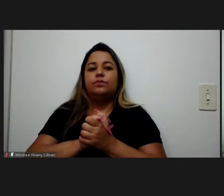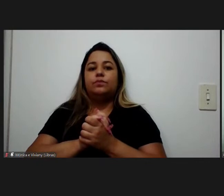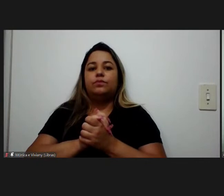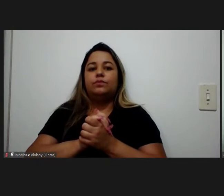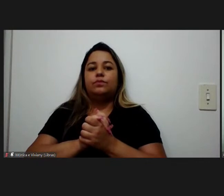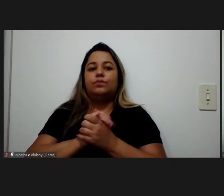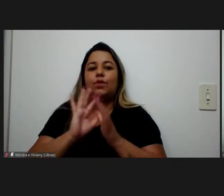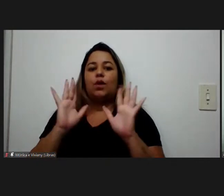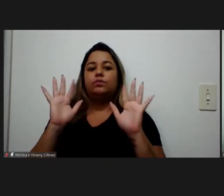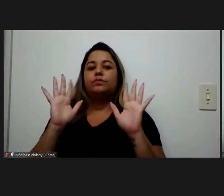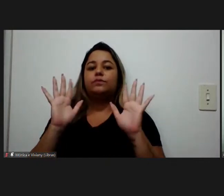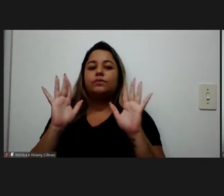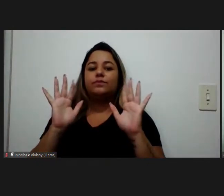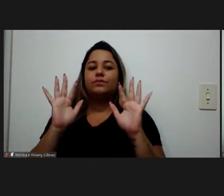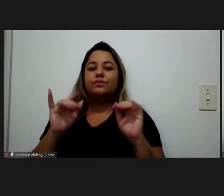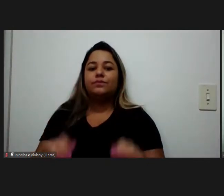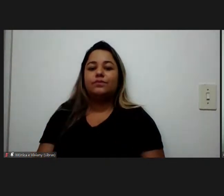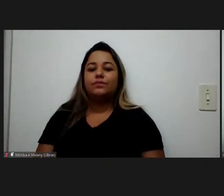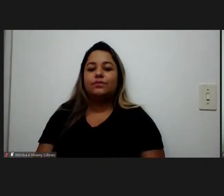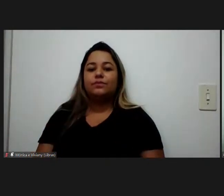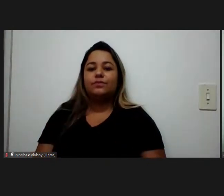Goodbye. Bye.